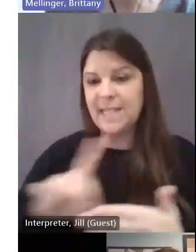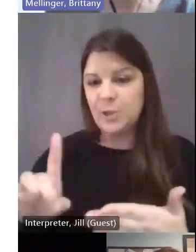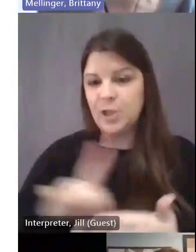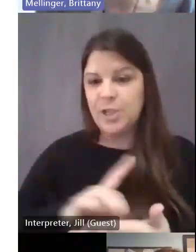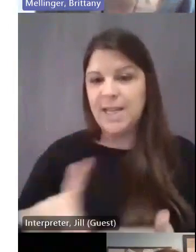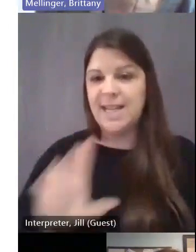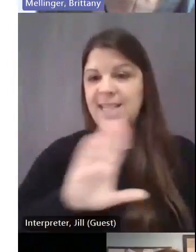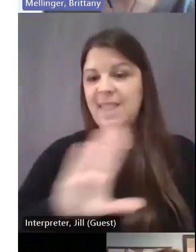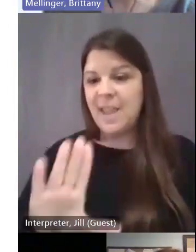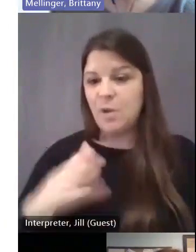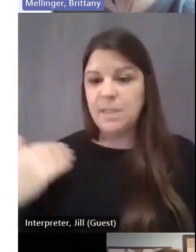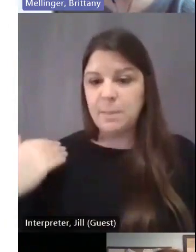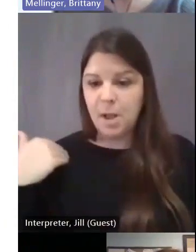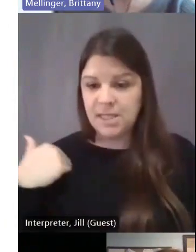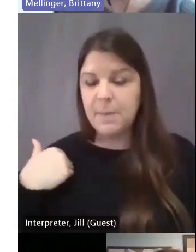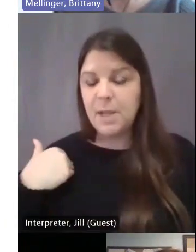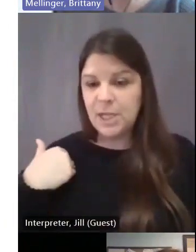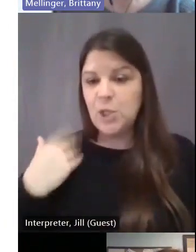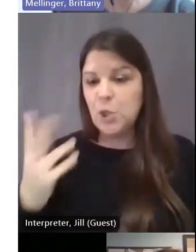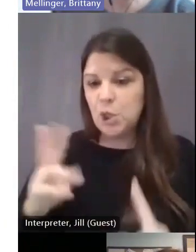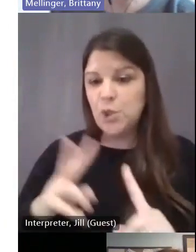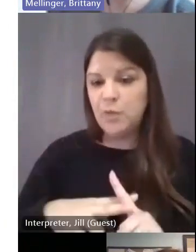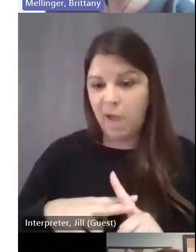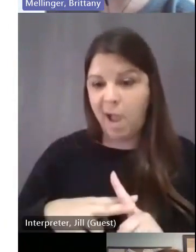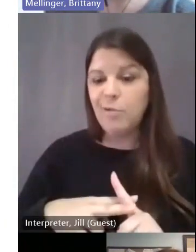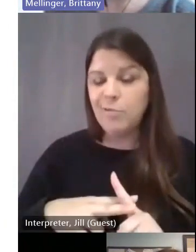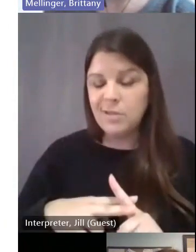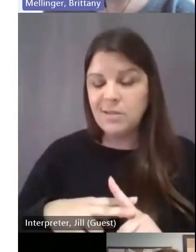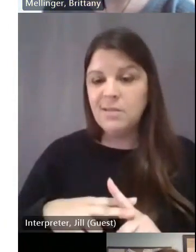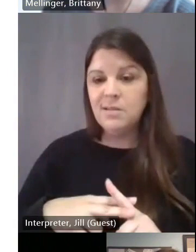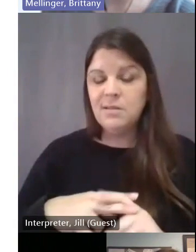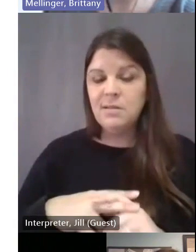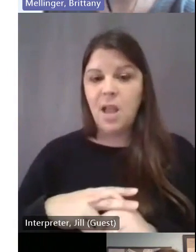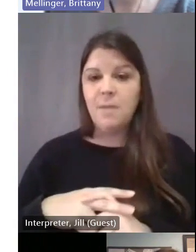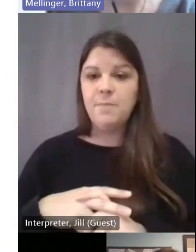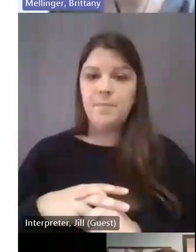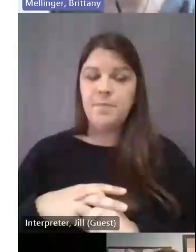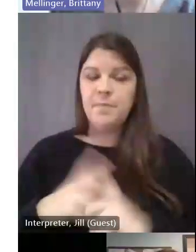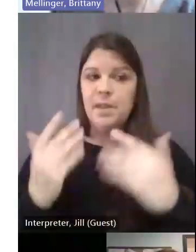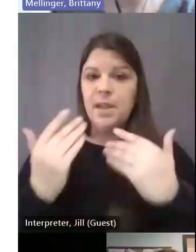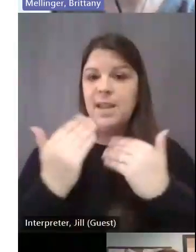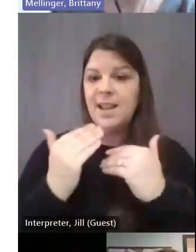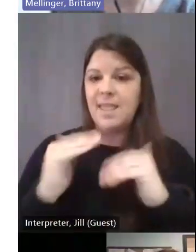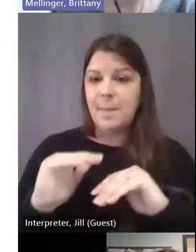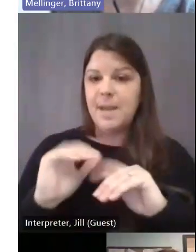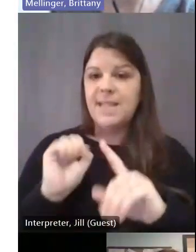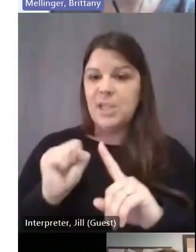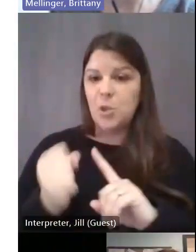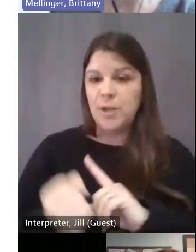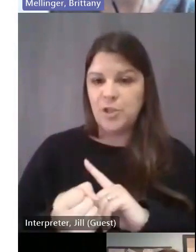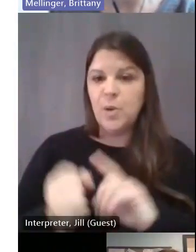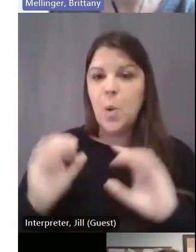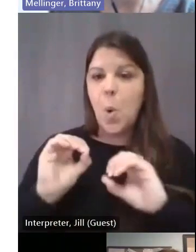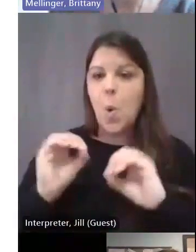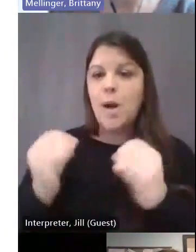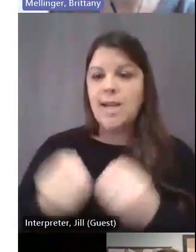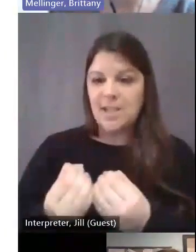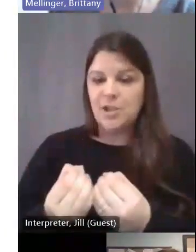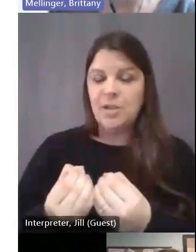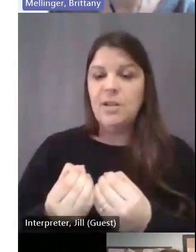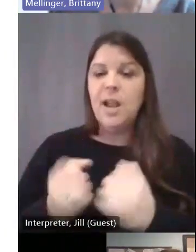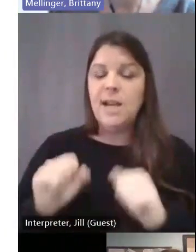their primary responsibility to file. In very limited situations, organizations would be able to